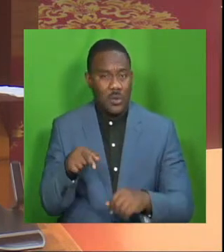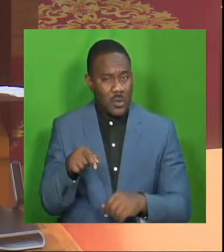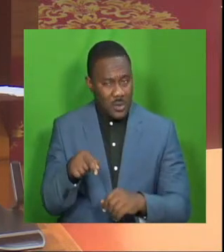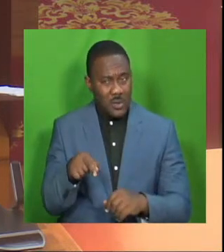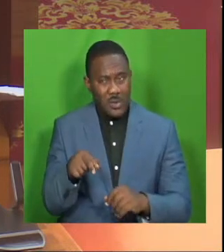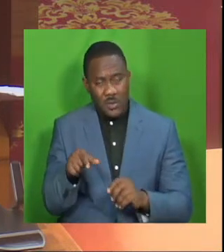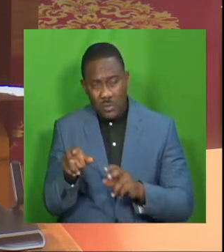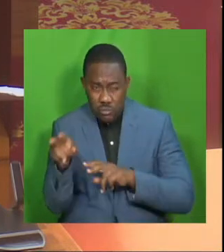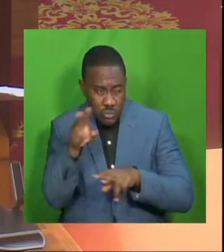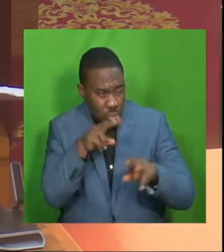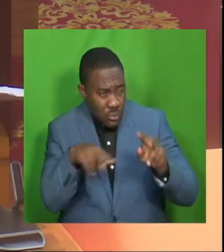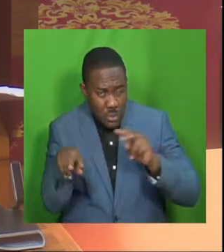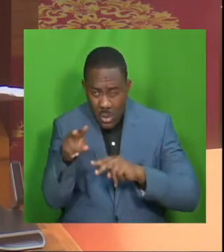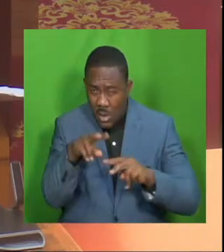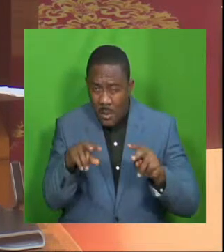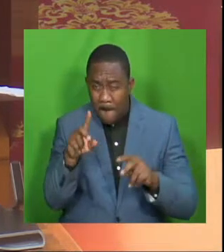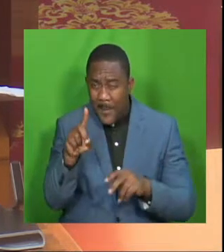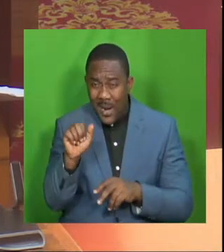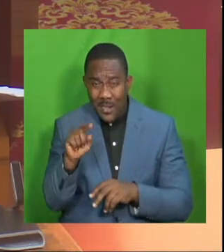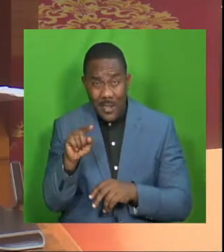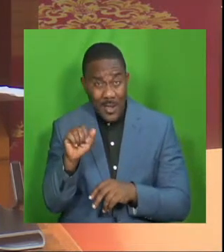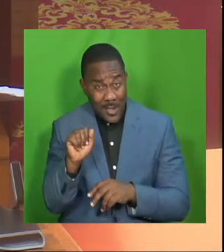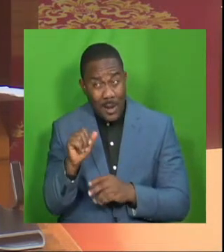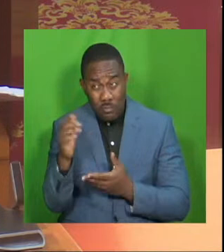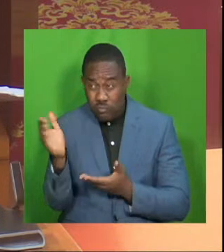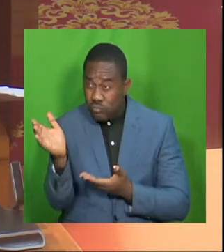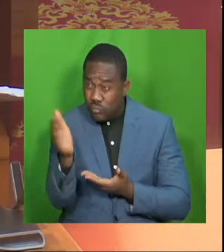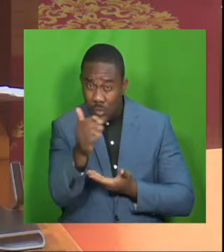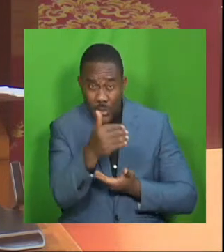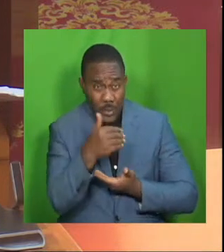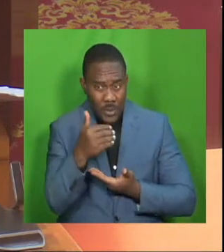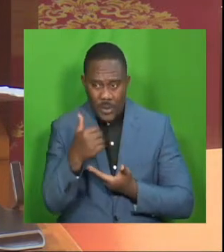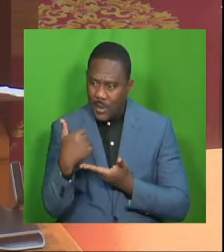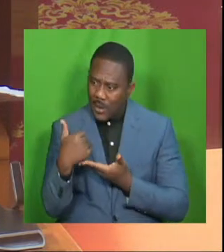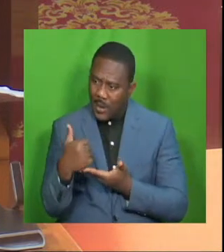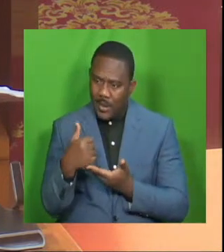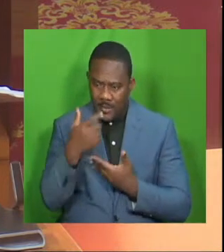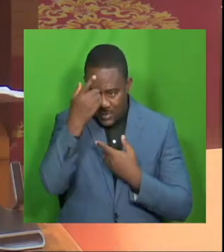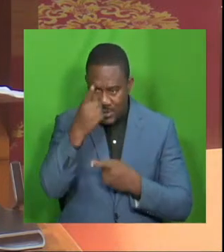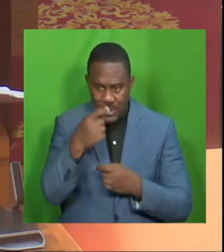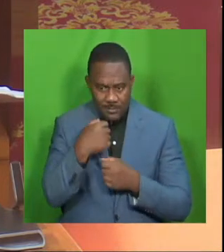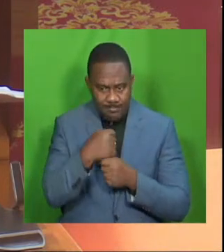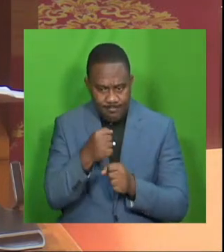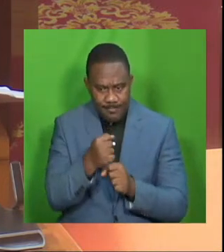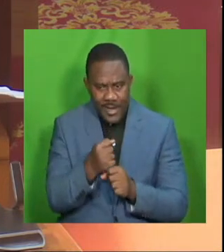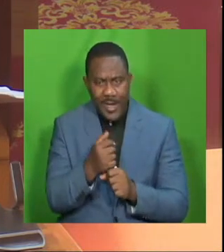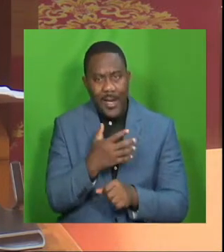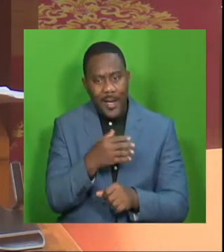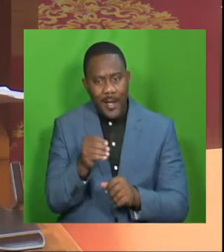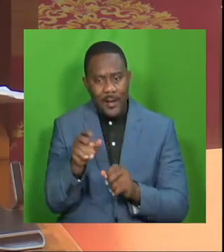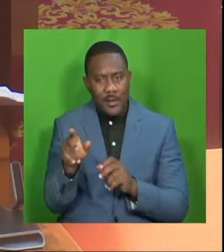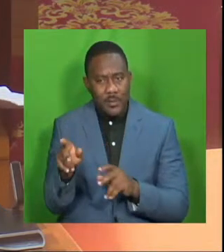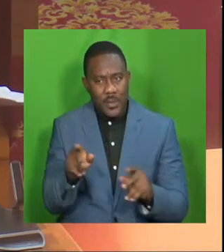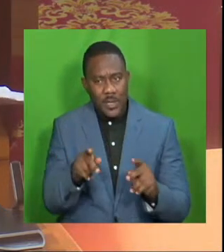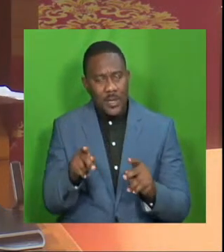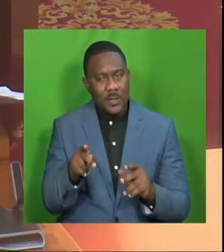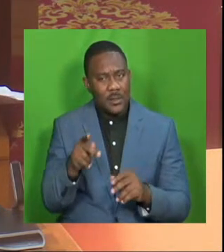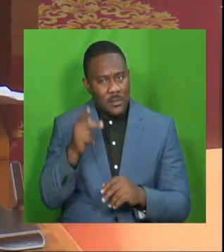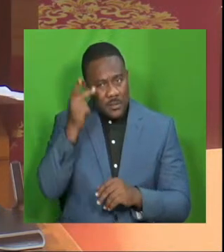sea and data collection management for decision-making and planning purposes.